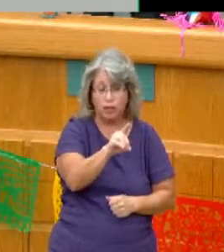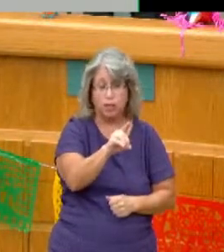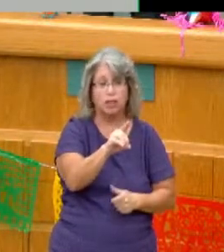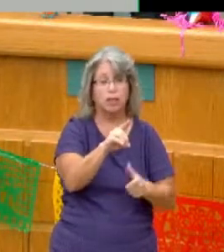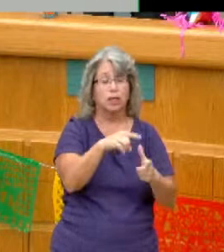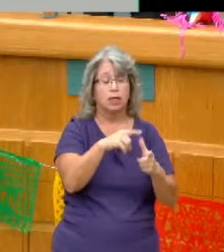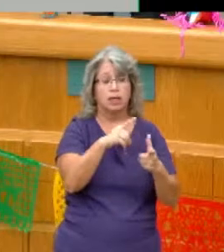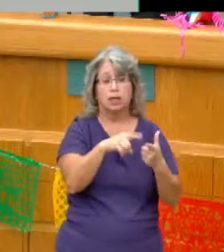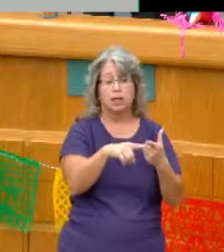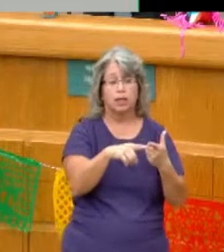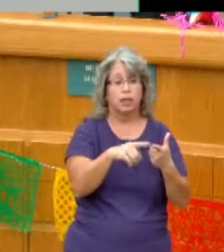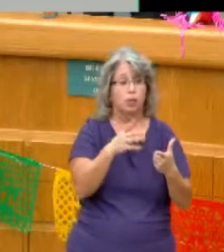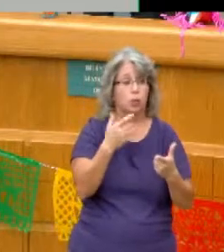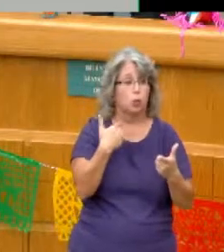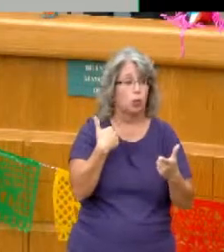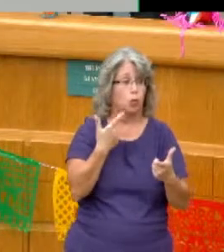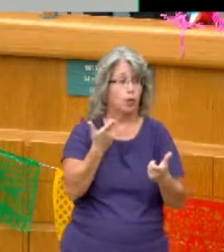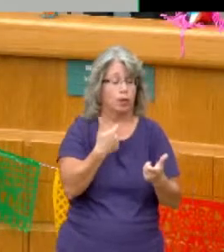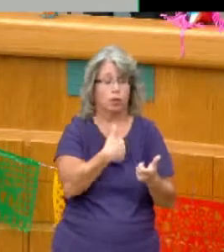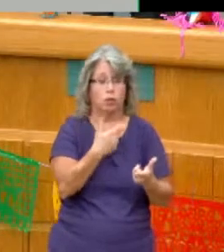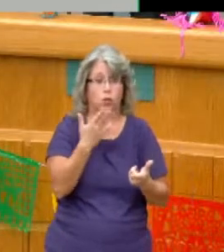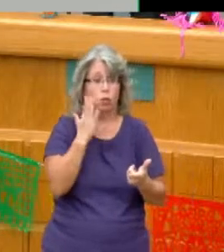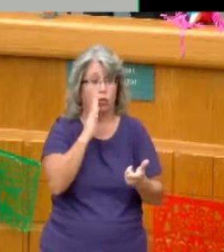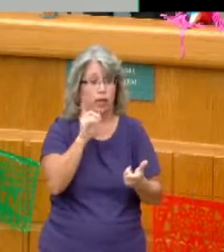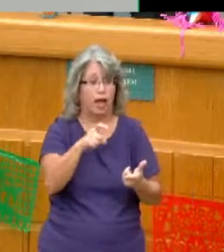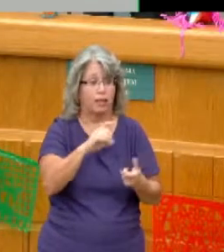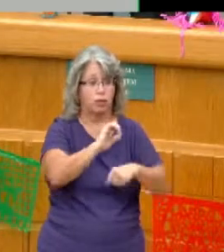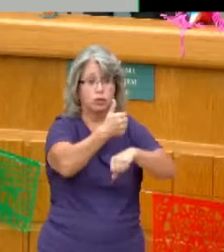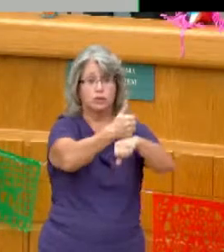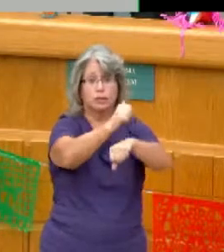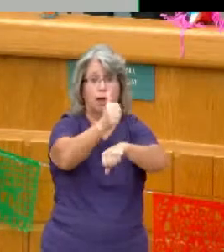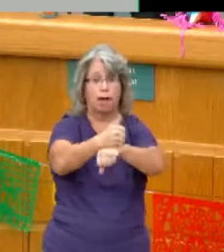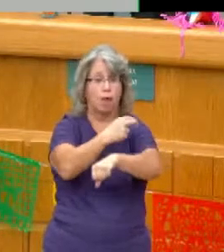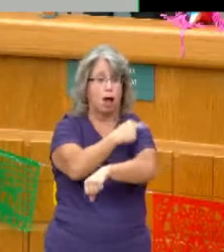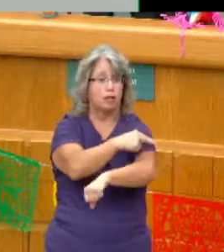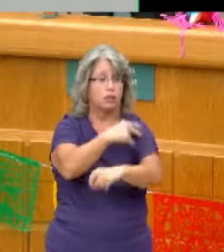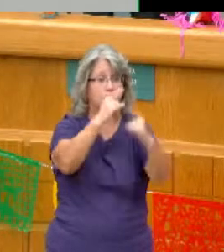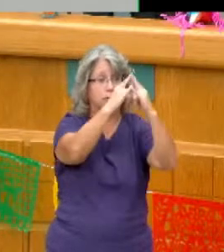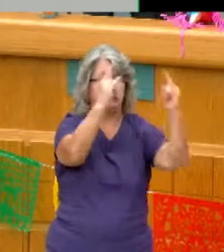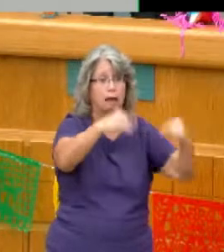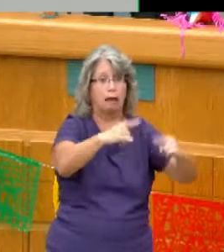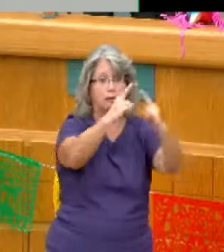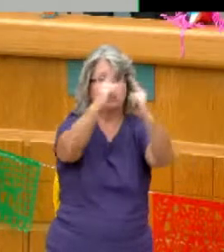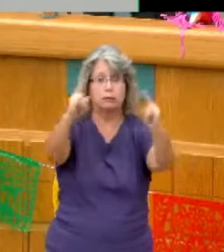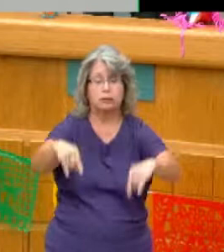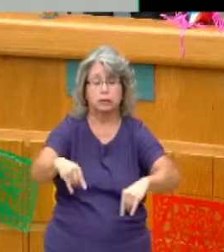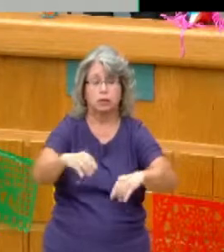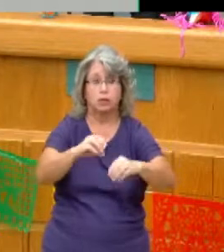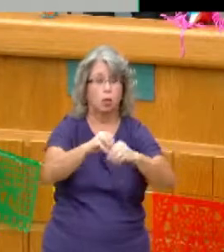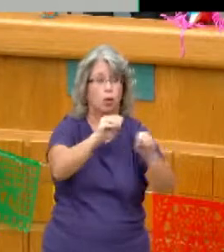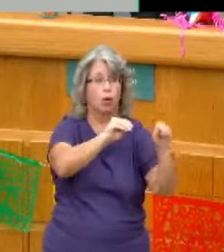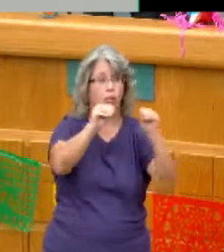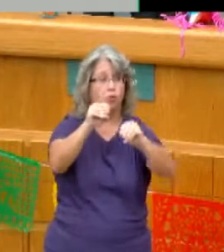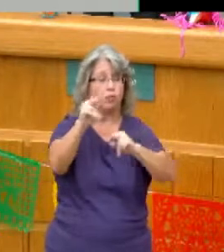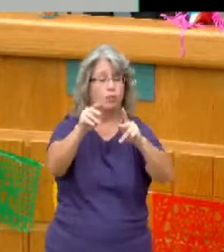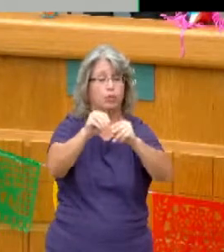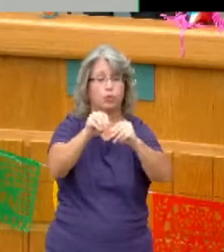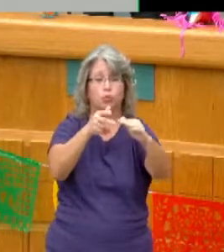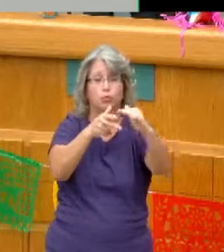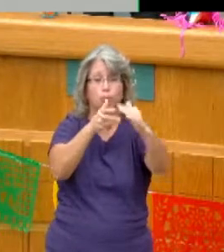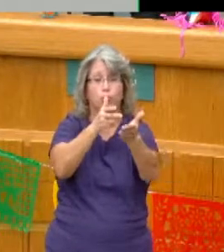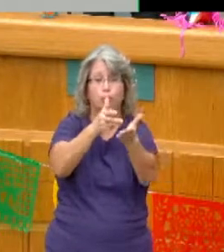tents and in parking garages. So it's very good that we didn't go through a peak that was that